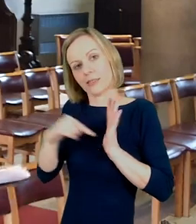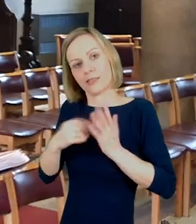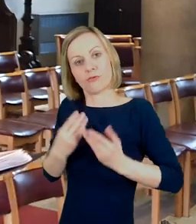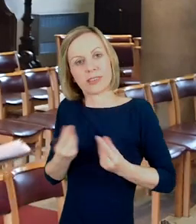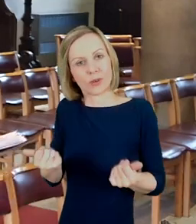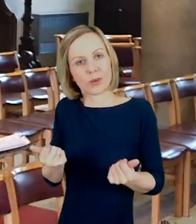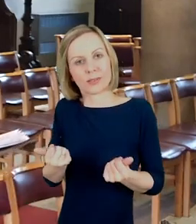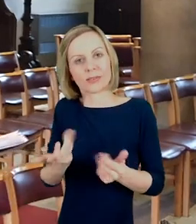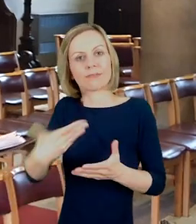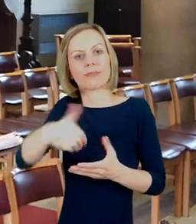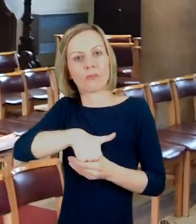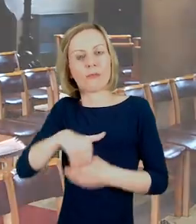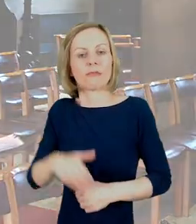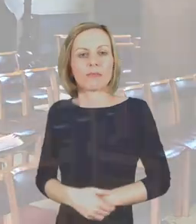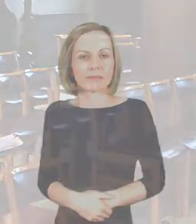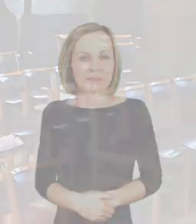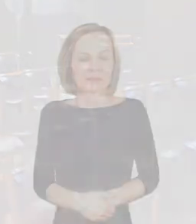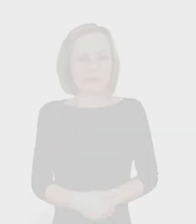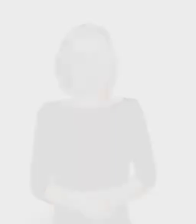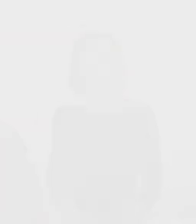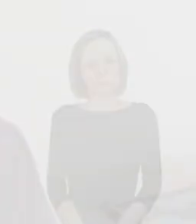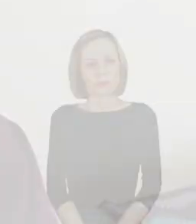as this year's Lent Resource.